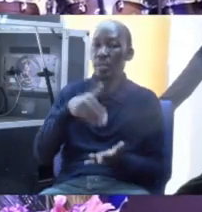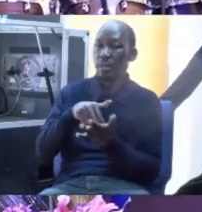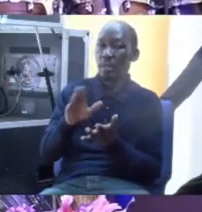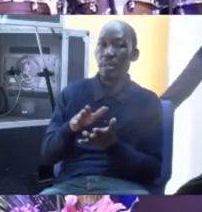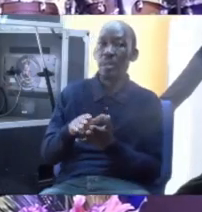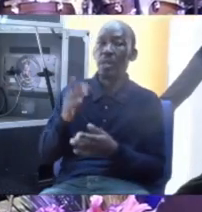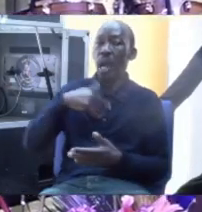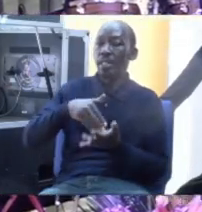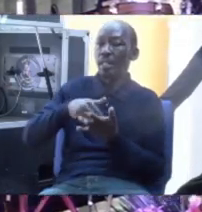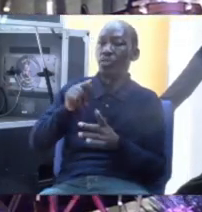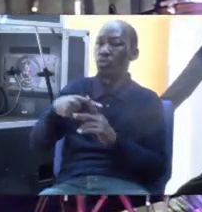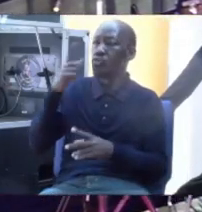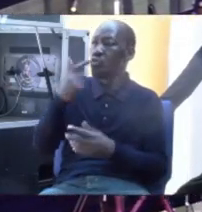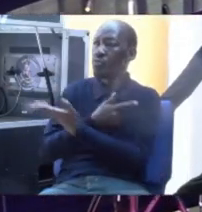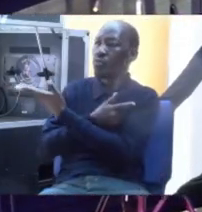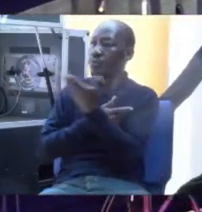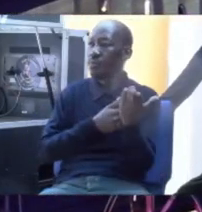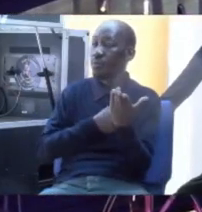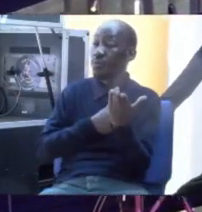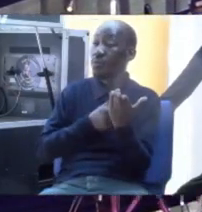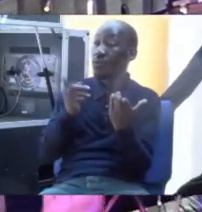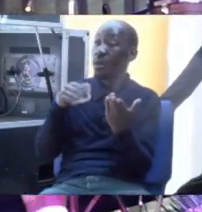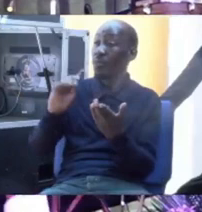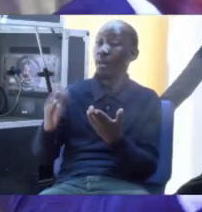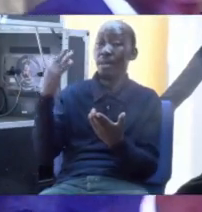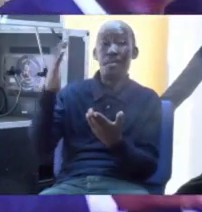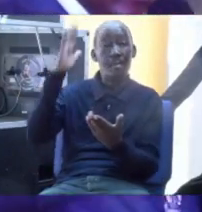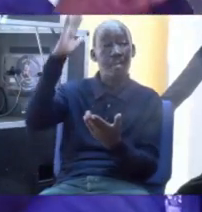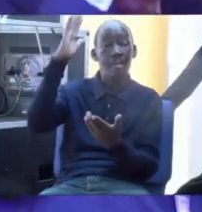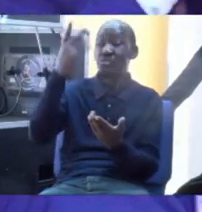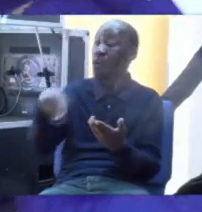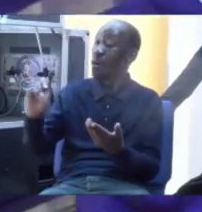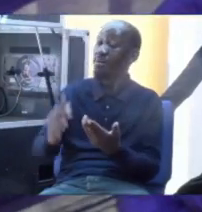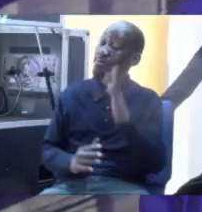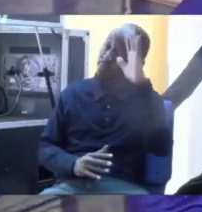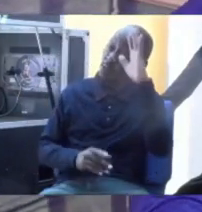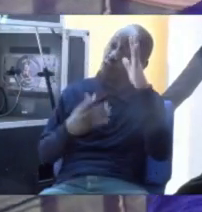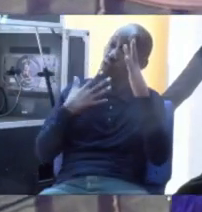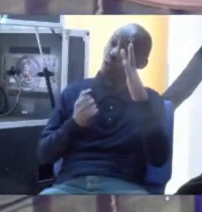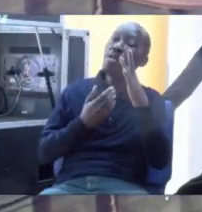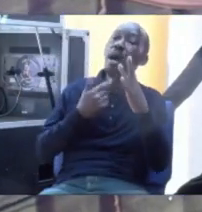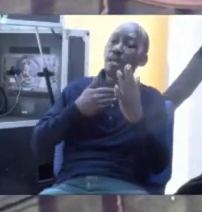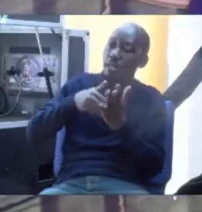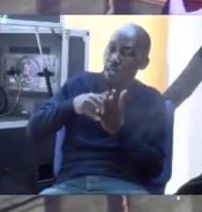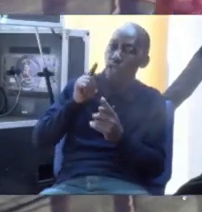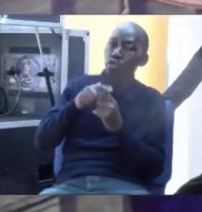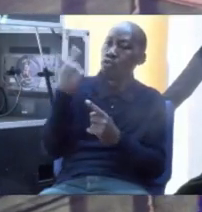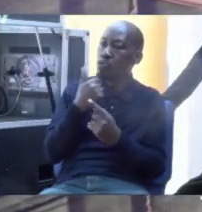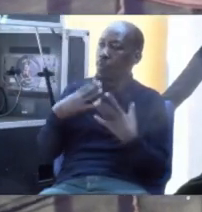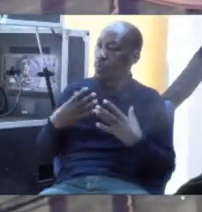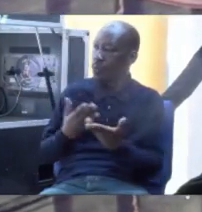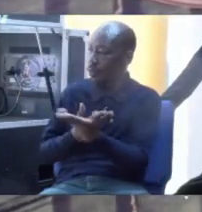Whom was I sent to in this house? Kwa nani? Where are you? Uko wapi? I say, where are you? Uko wapi? Who was I sent to in this house? Kwa